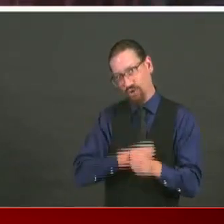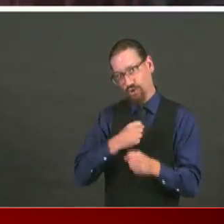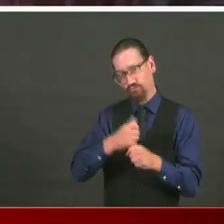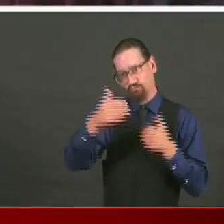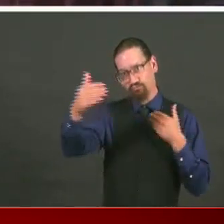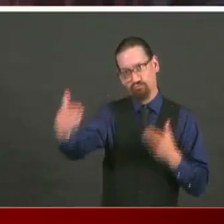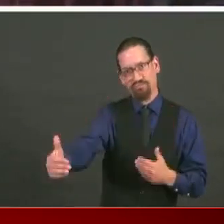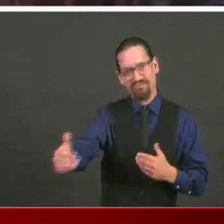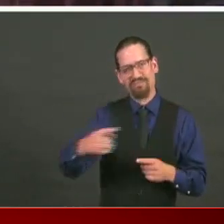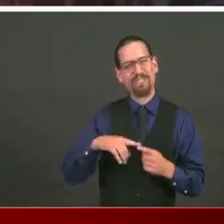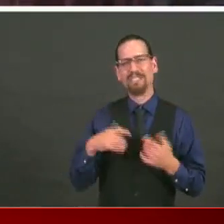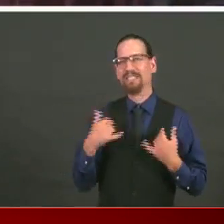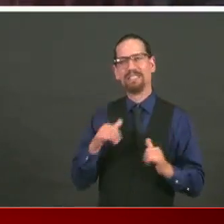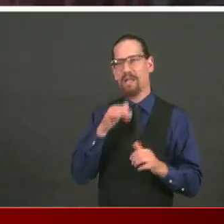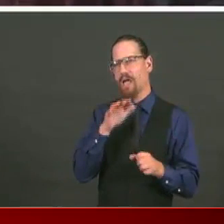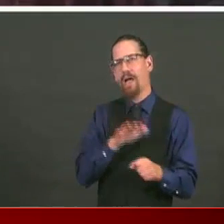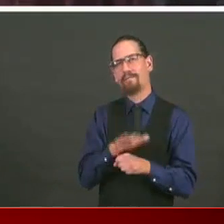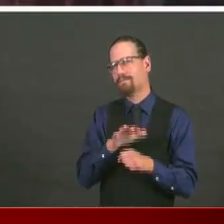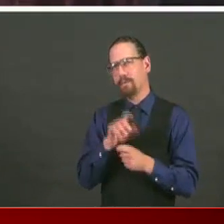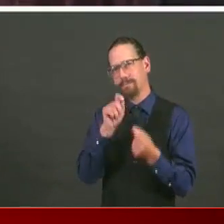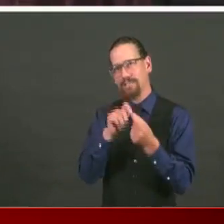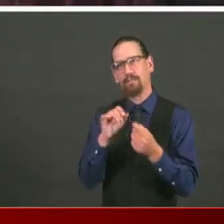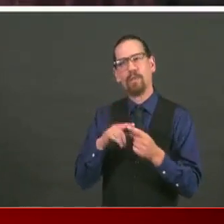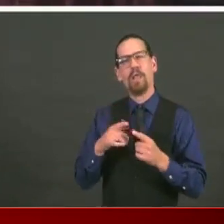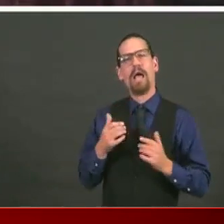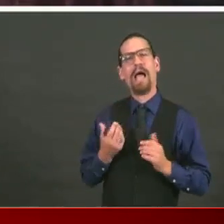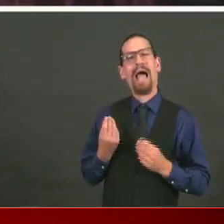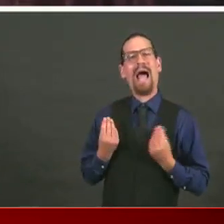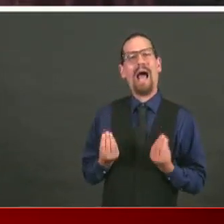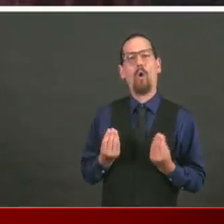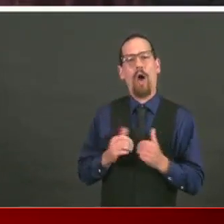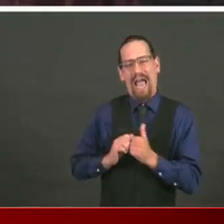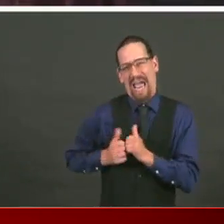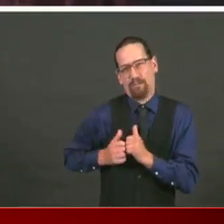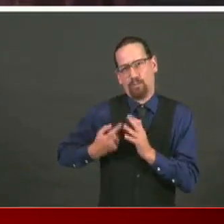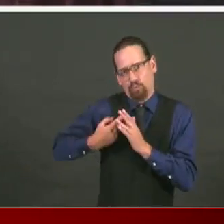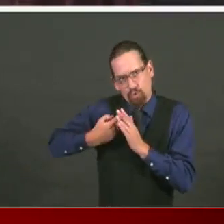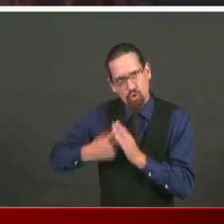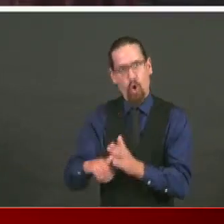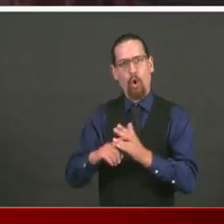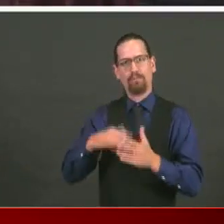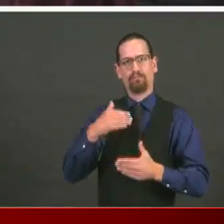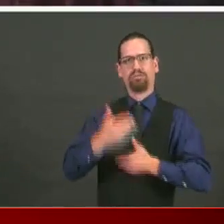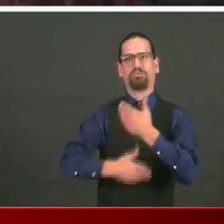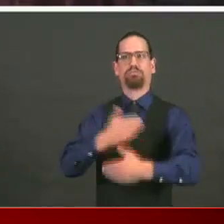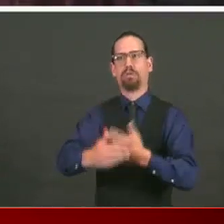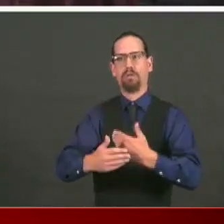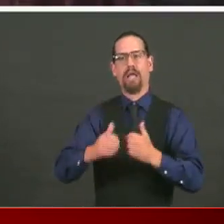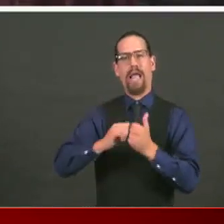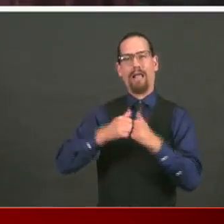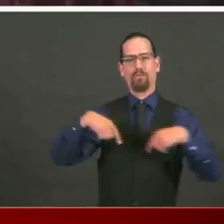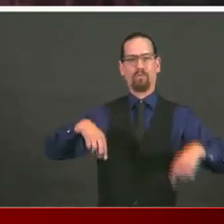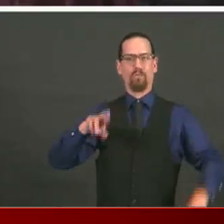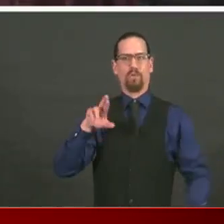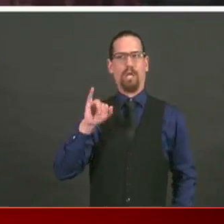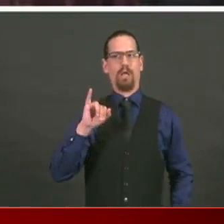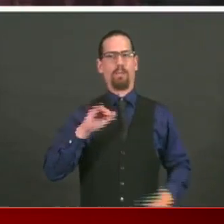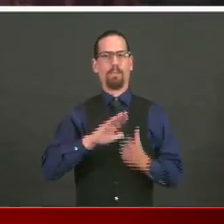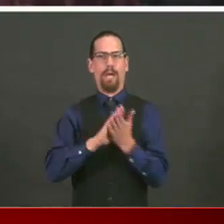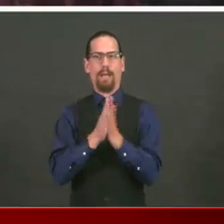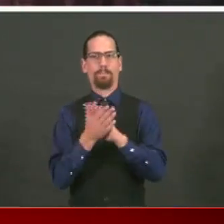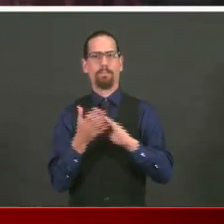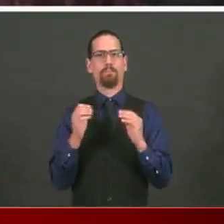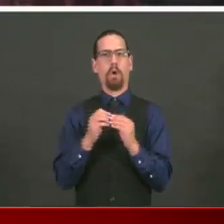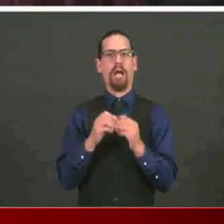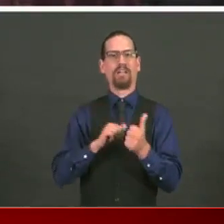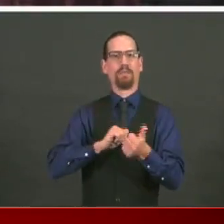But how is Rhode Island going to be competitive in an economy where everybody else is